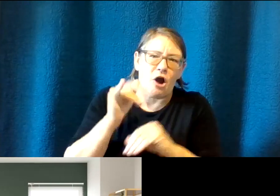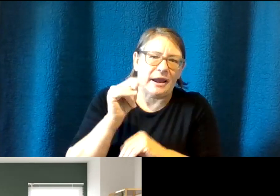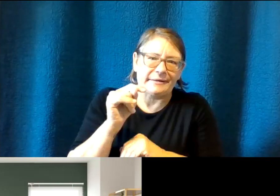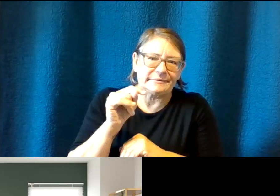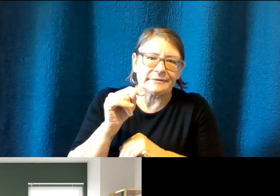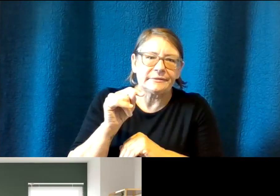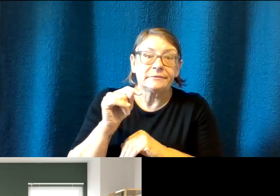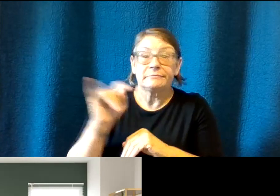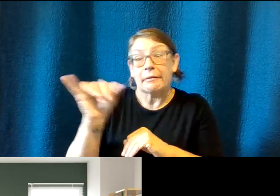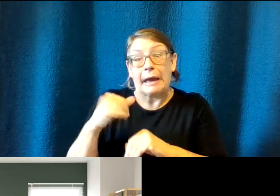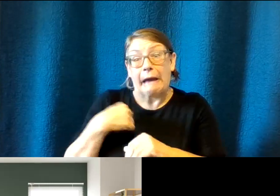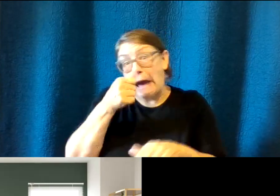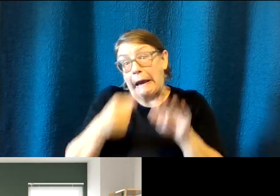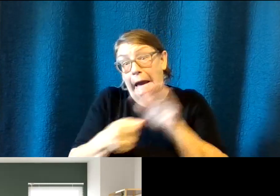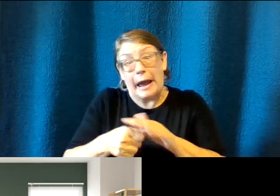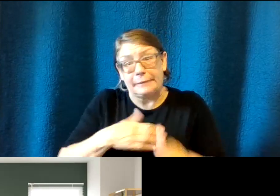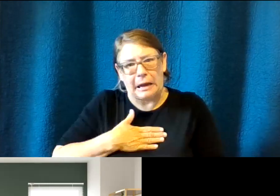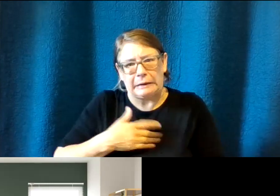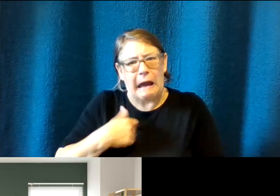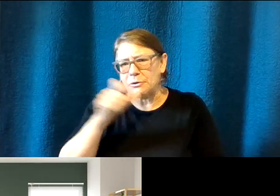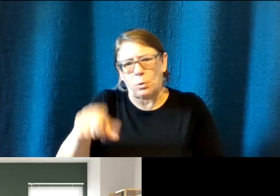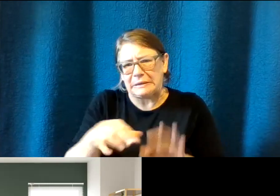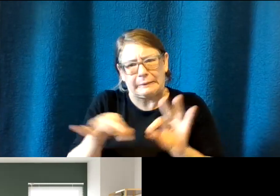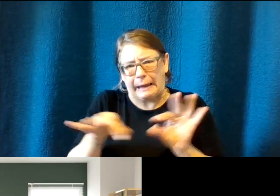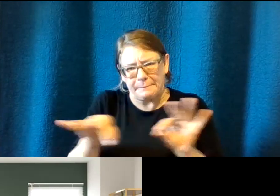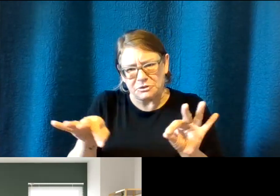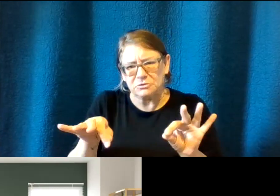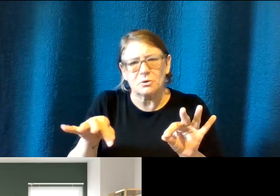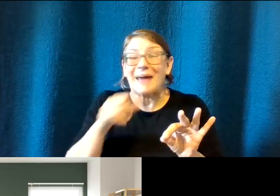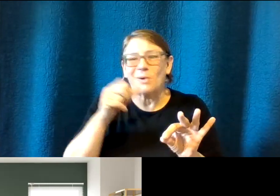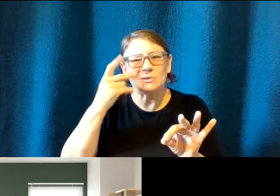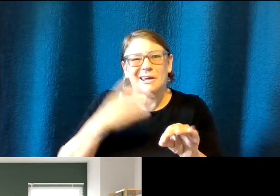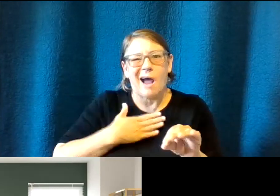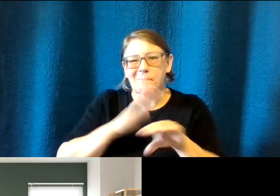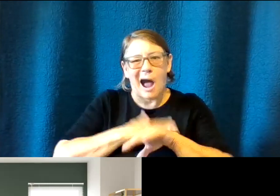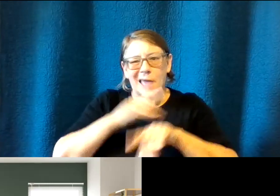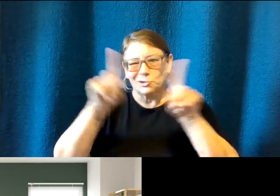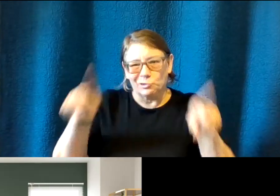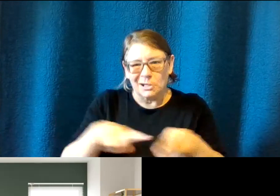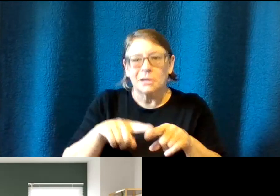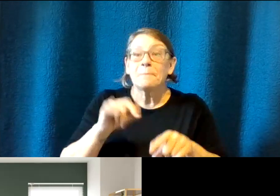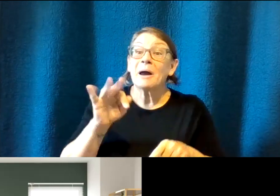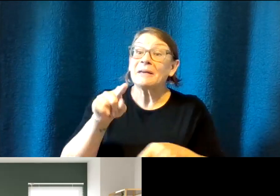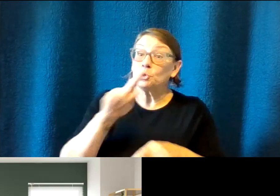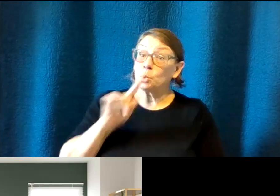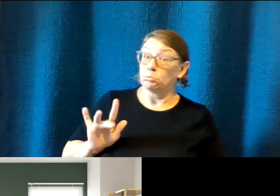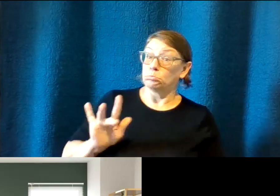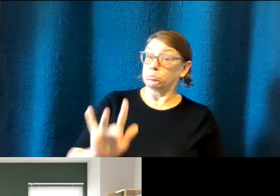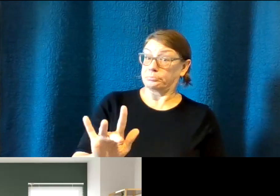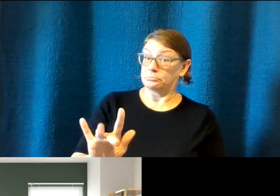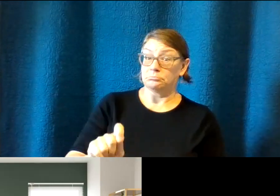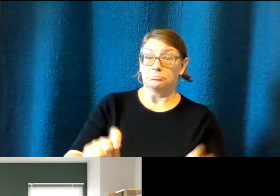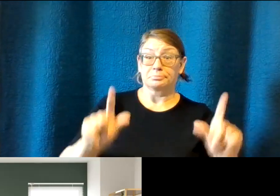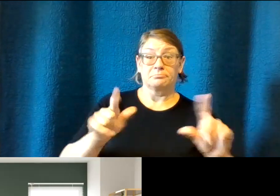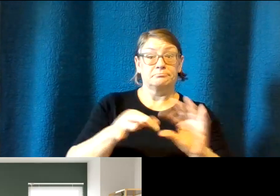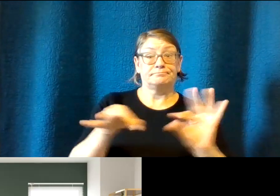if I hide mine, I don't need the captions, so it's not coming up on my screen right now. But if you want it, you enable it. And